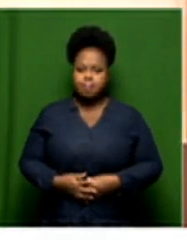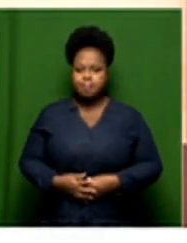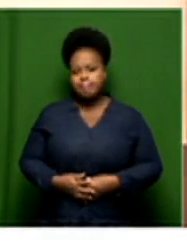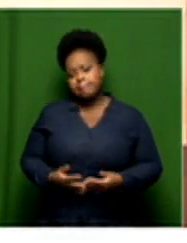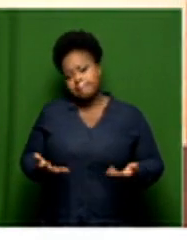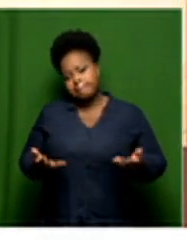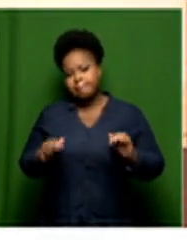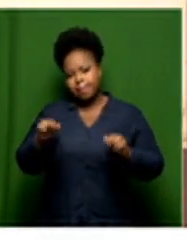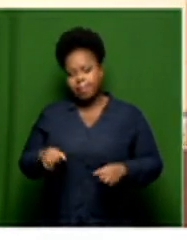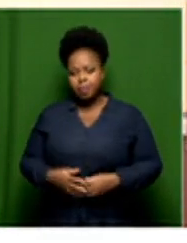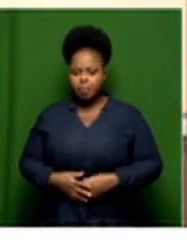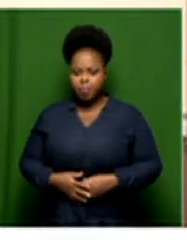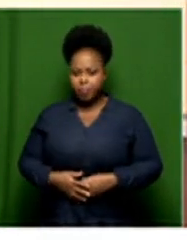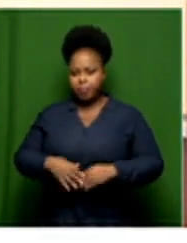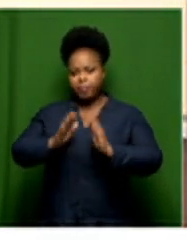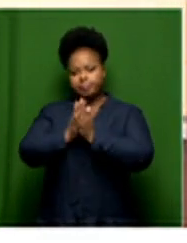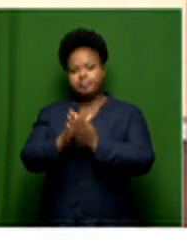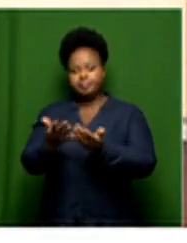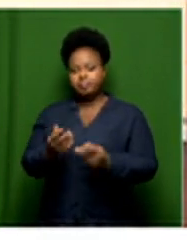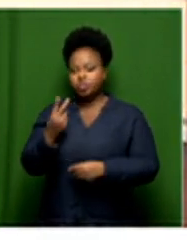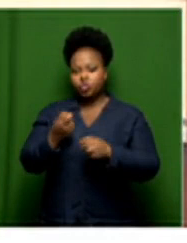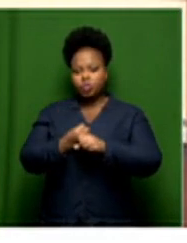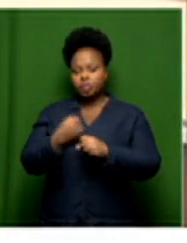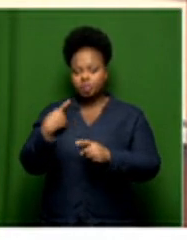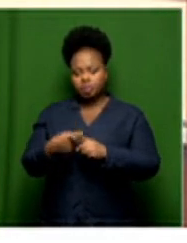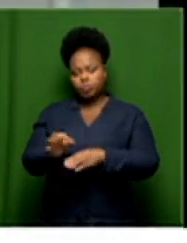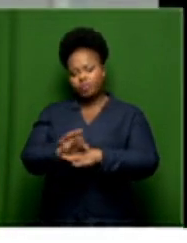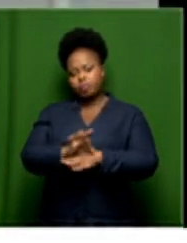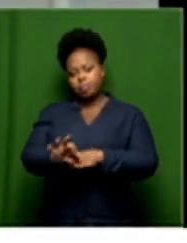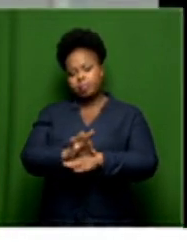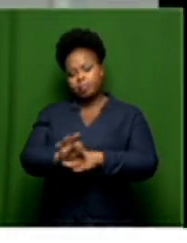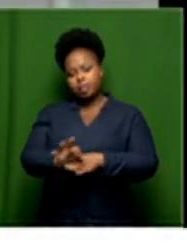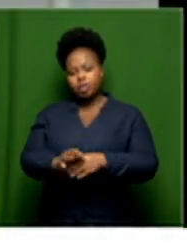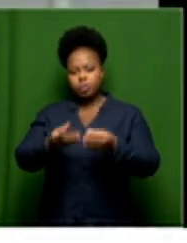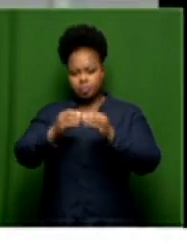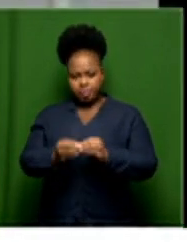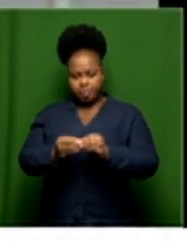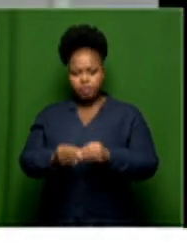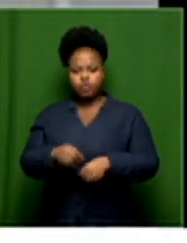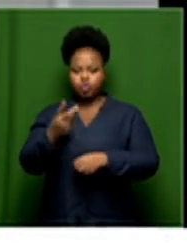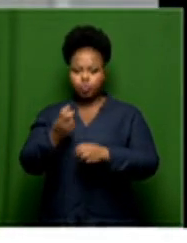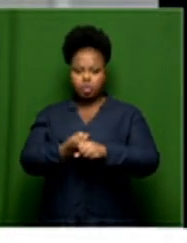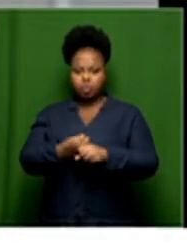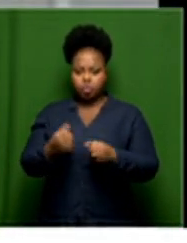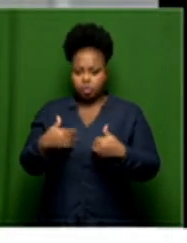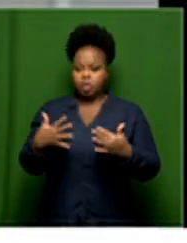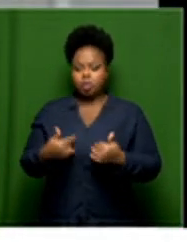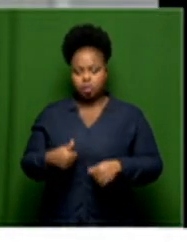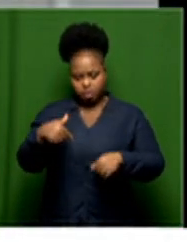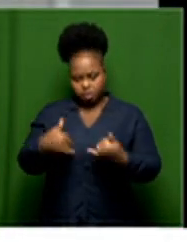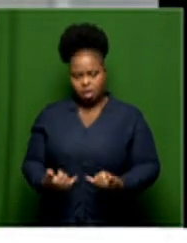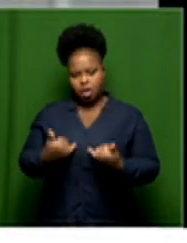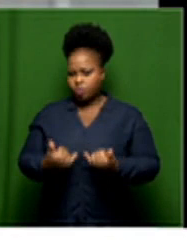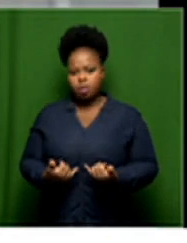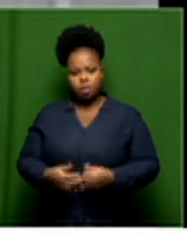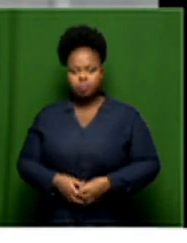Well, look, the book had been 2 years in planning and 2 years in making. So we certainly didn't start the book during the pandemic.